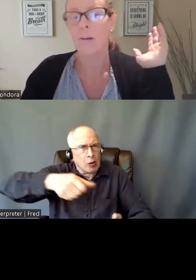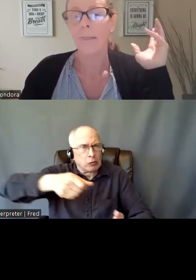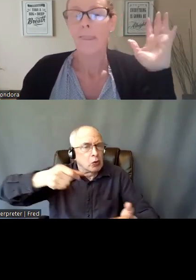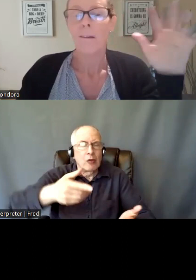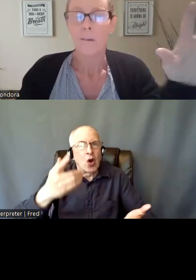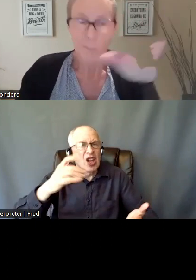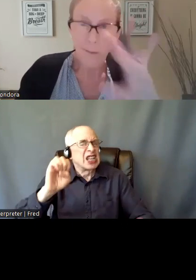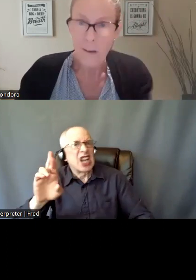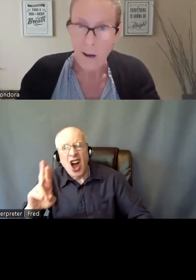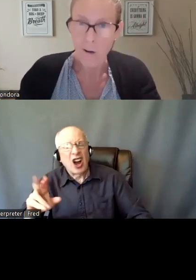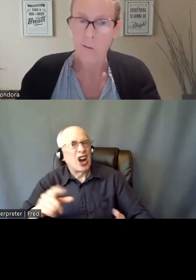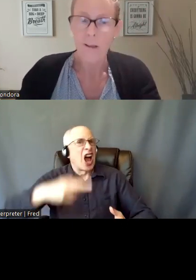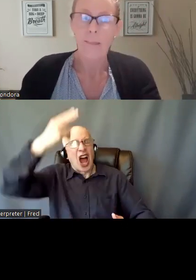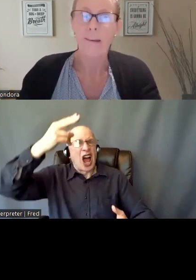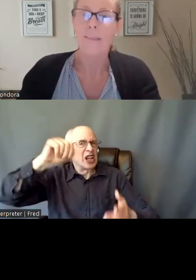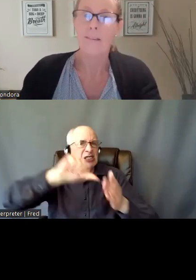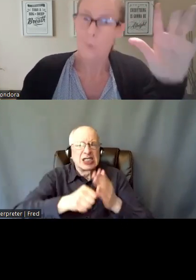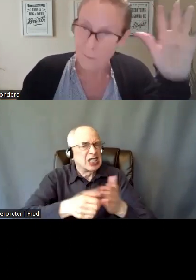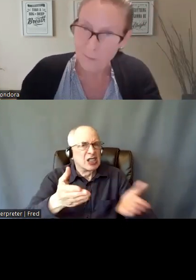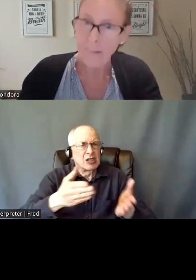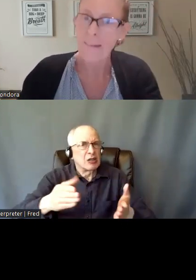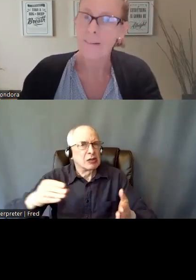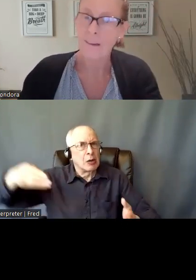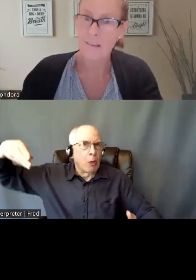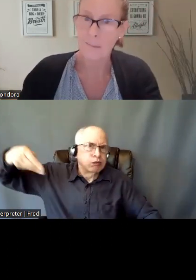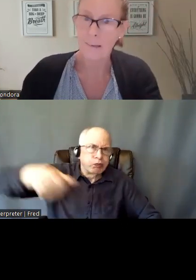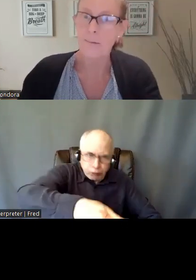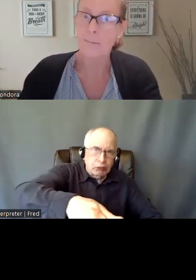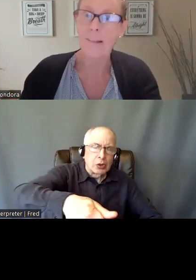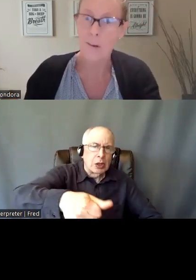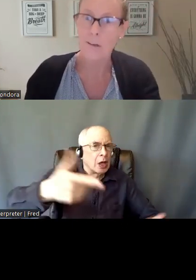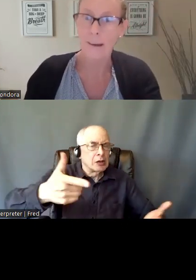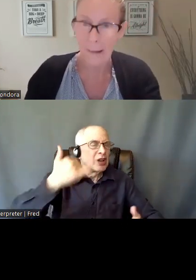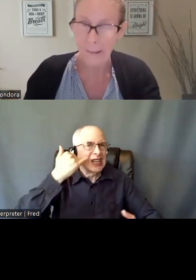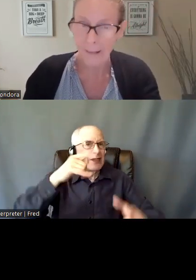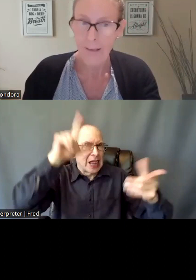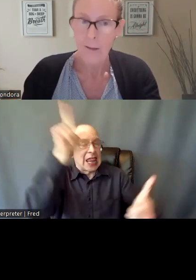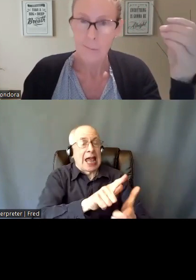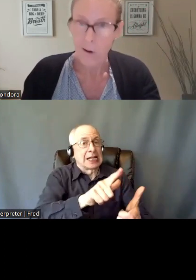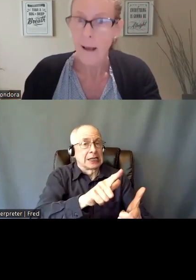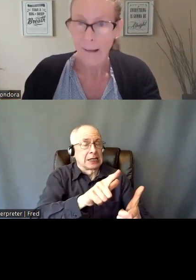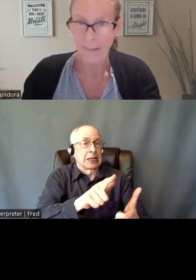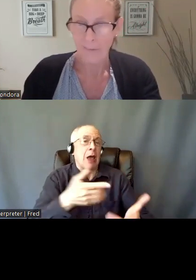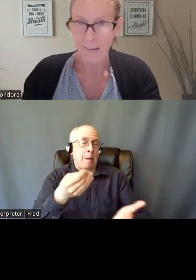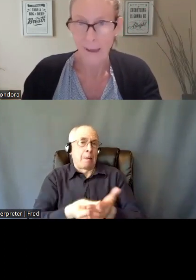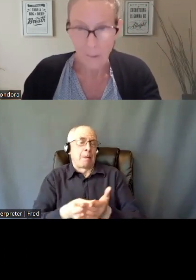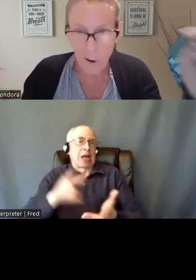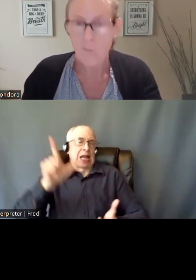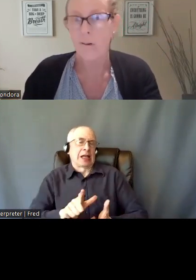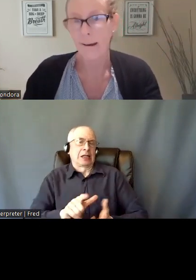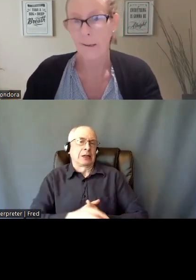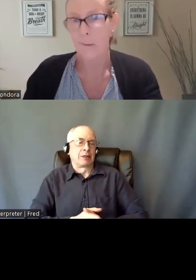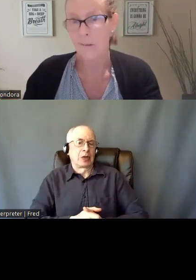So, we know that this sort of front end investment in really creating proactively